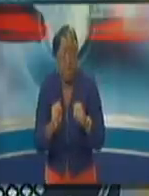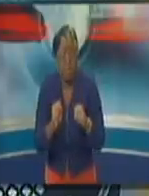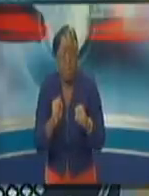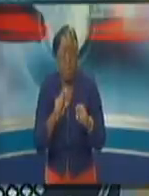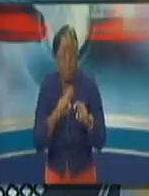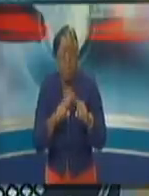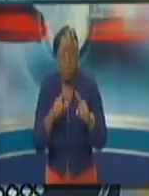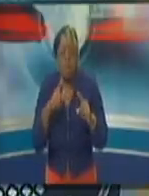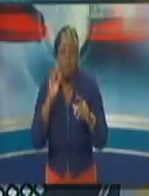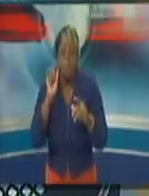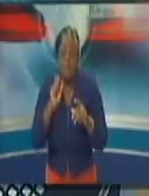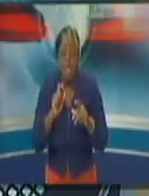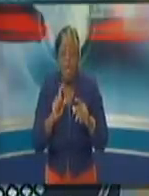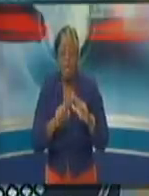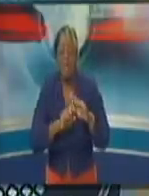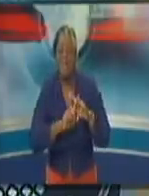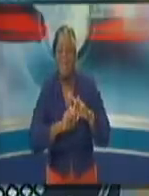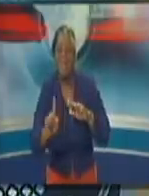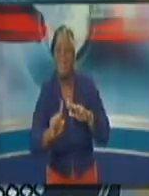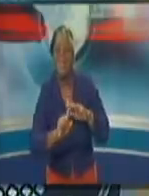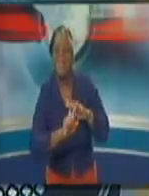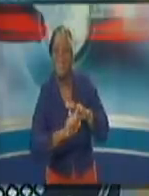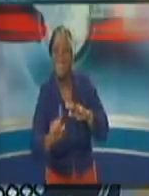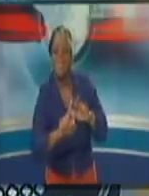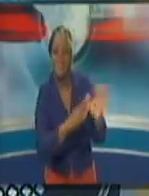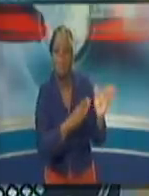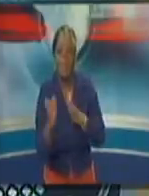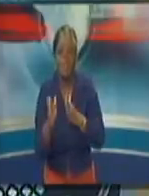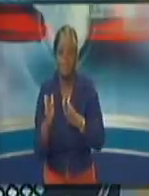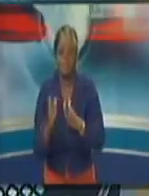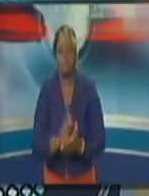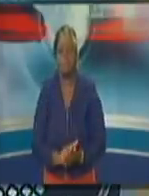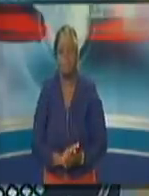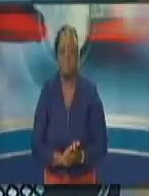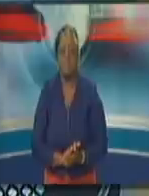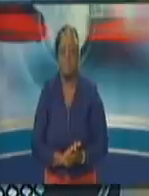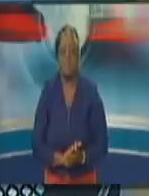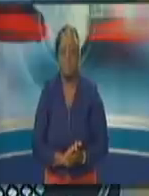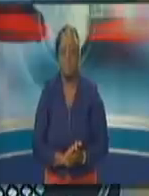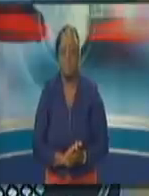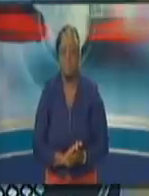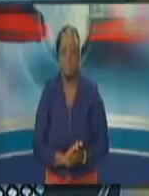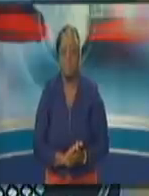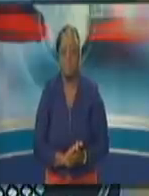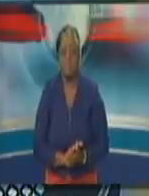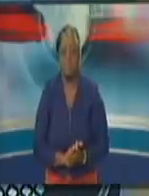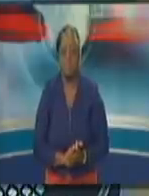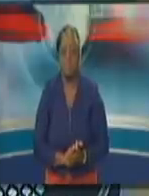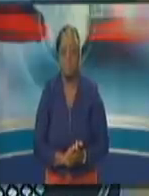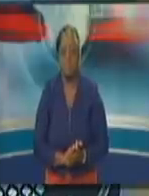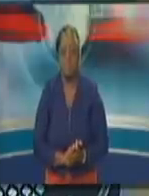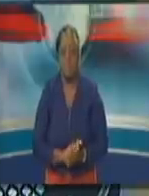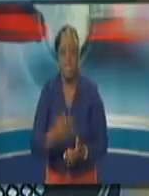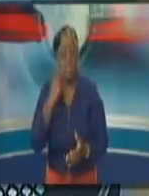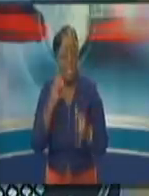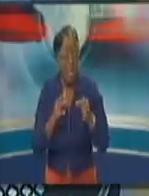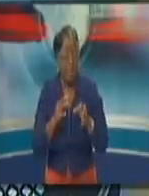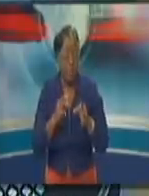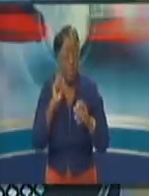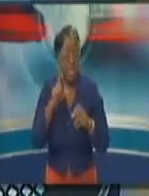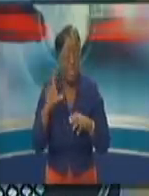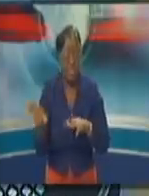time have a plan and have things, you know, try to organize your life in such a way that if you need to leave